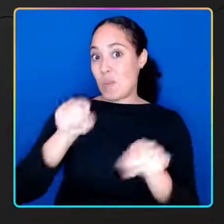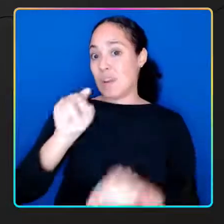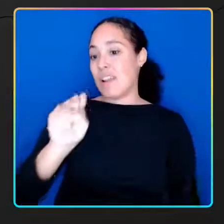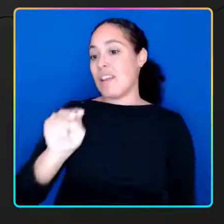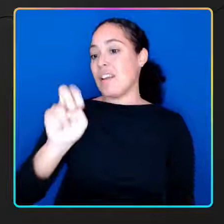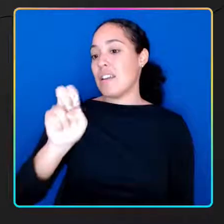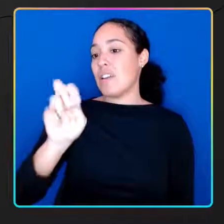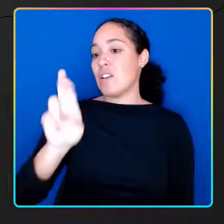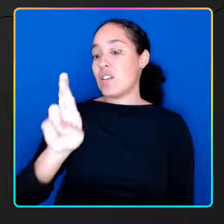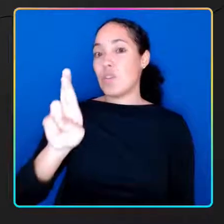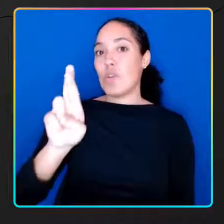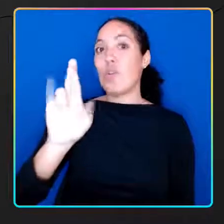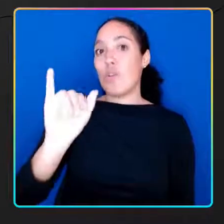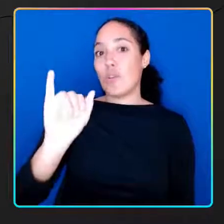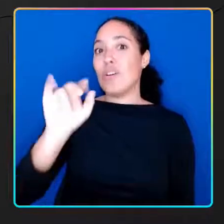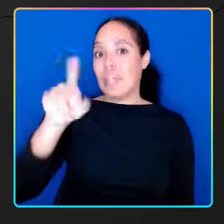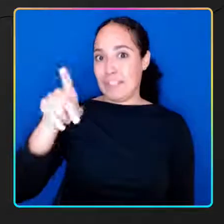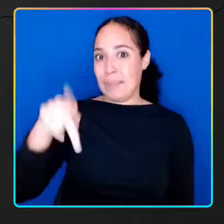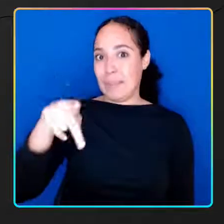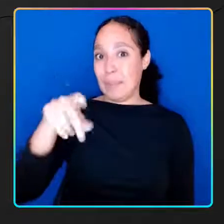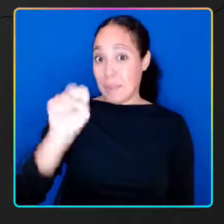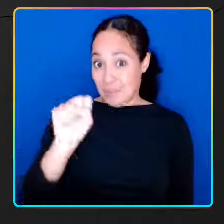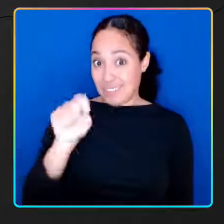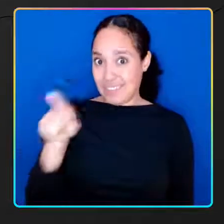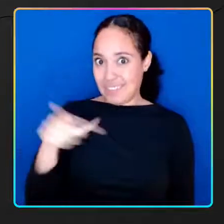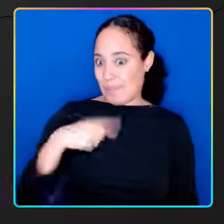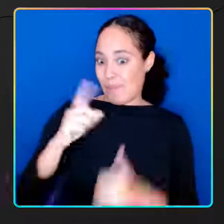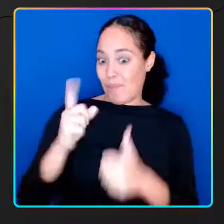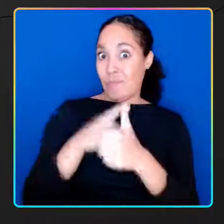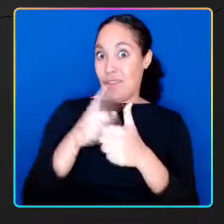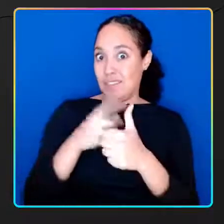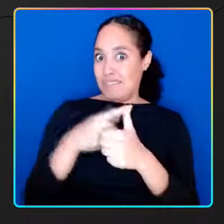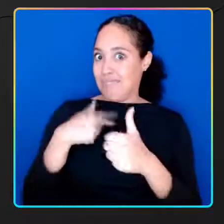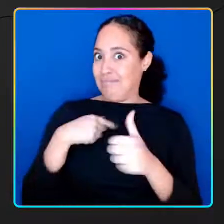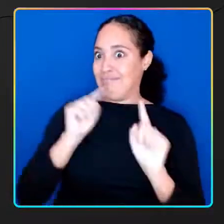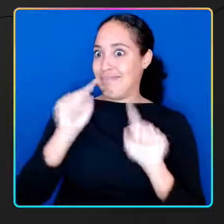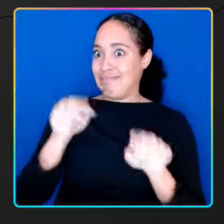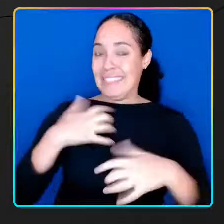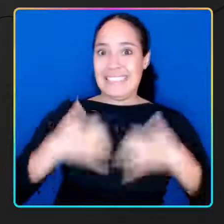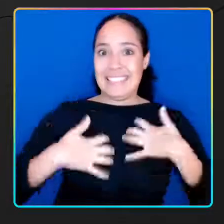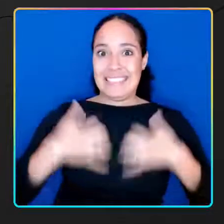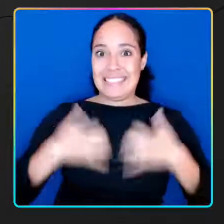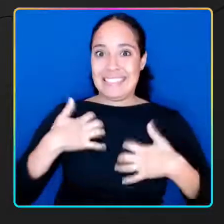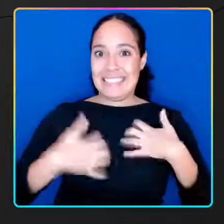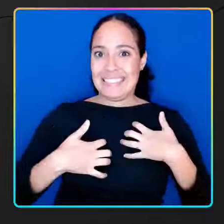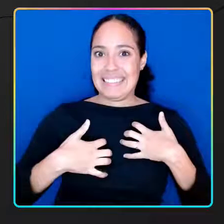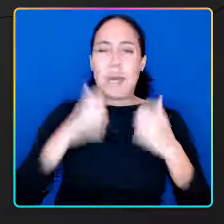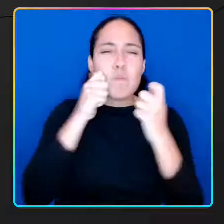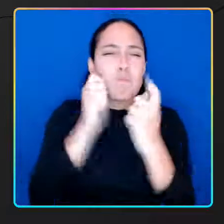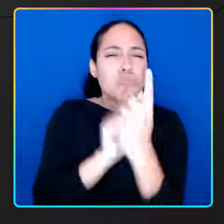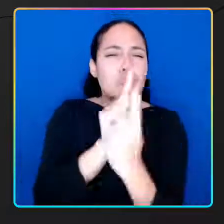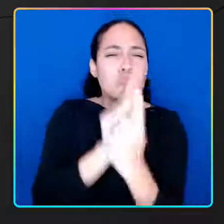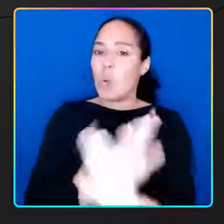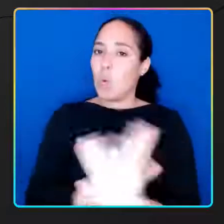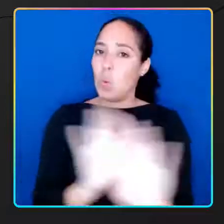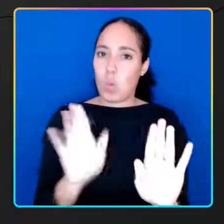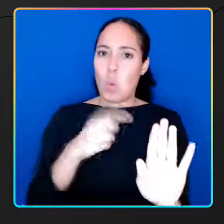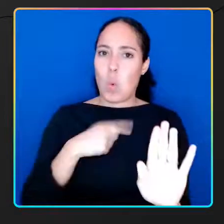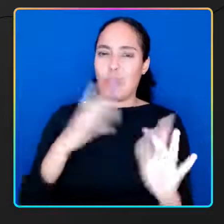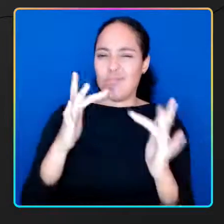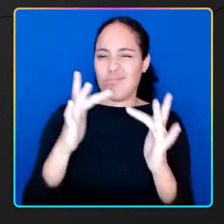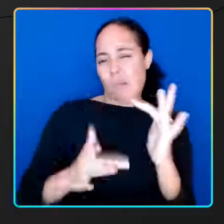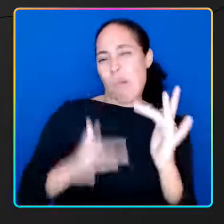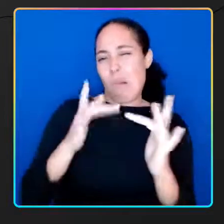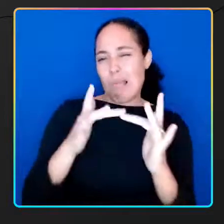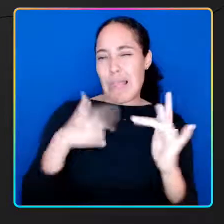can't say that I'm going, but I'm attending, and I'm really excited about that. I cannot wait. Oh,